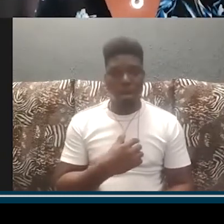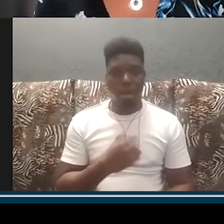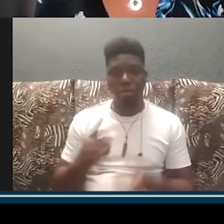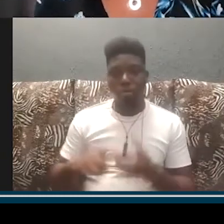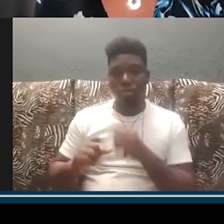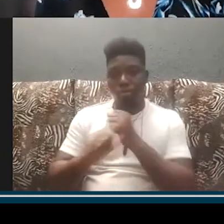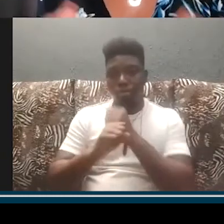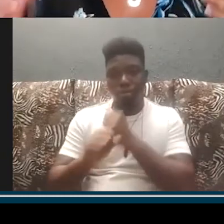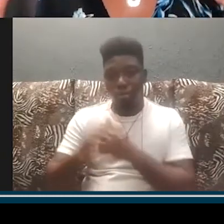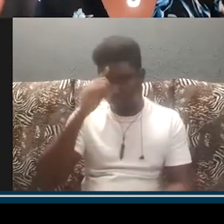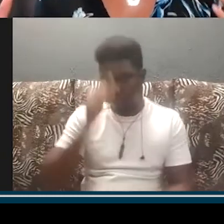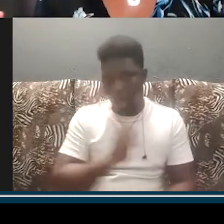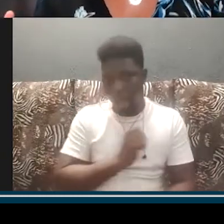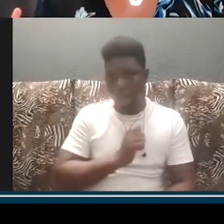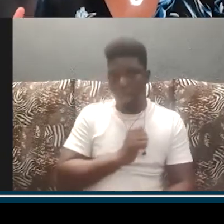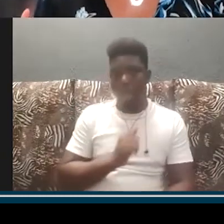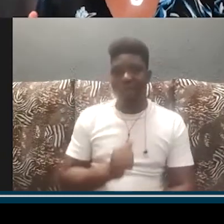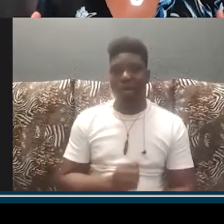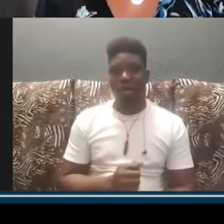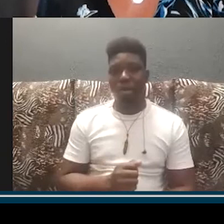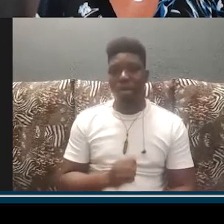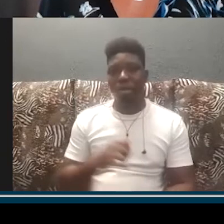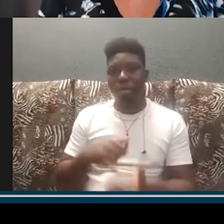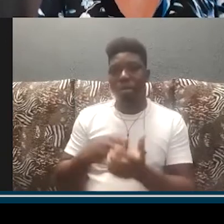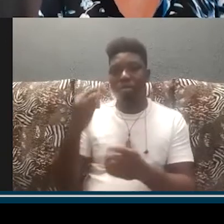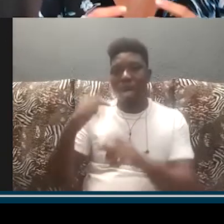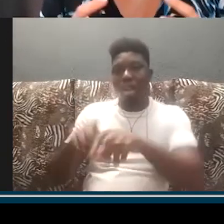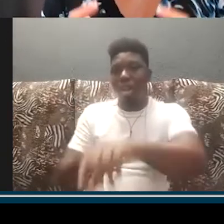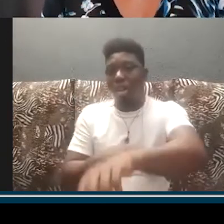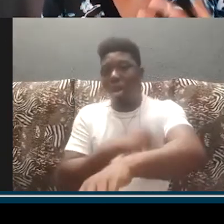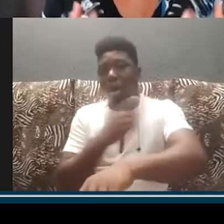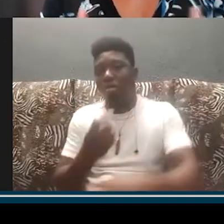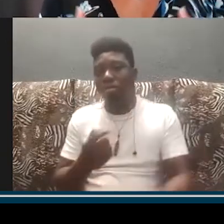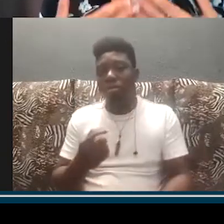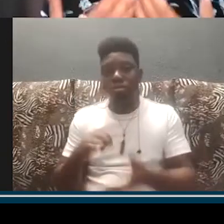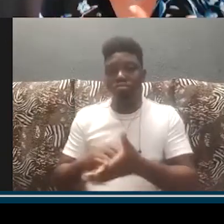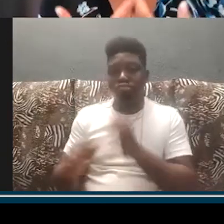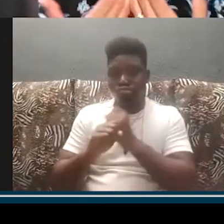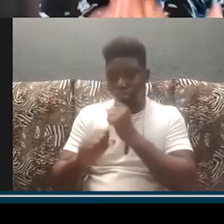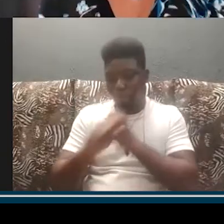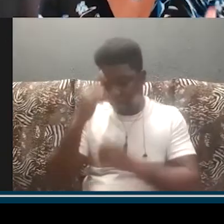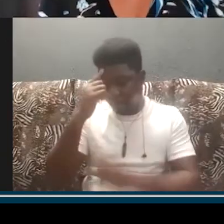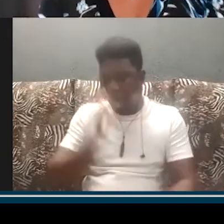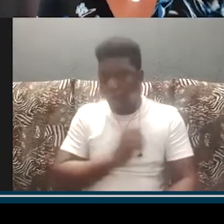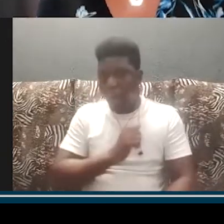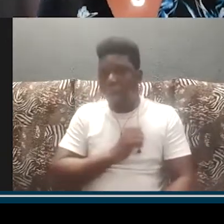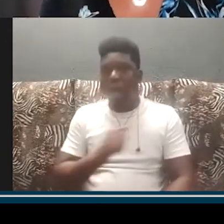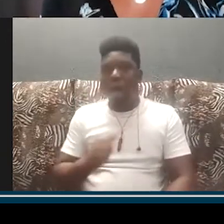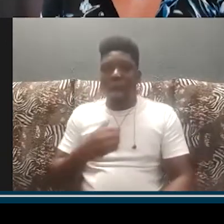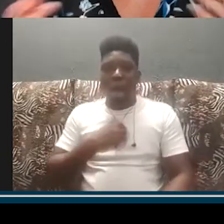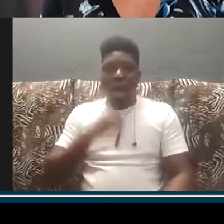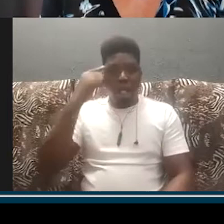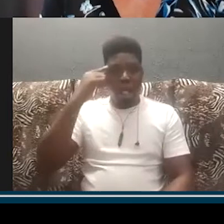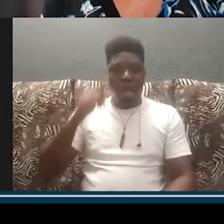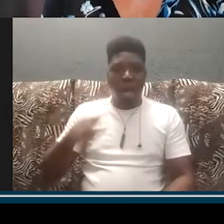28, 29 years old. It took me a long time to advocate for myself. So I think that it's a journey that people have to learn how to get there,